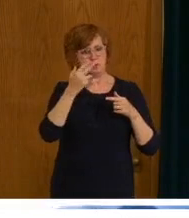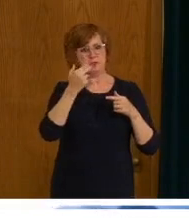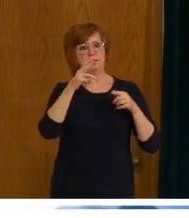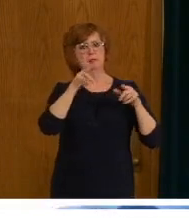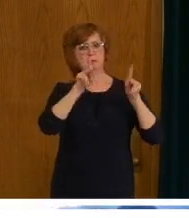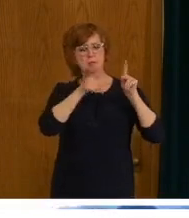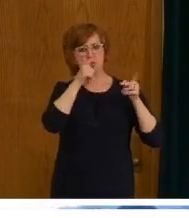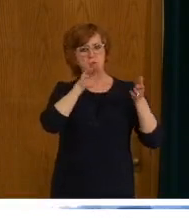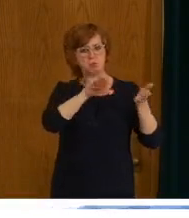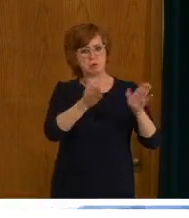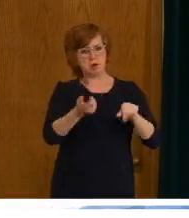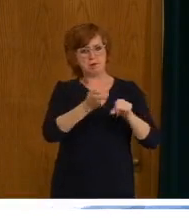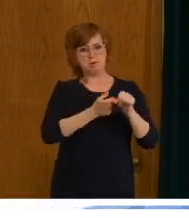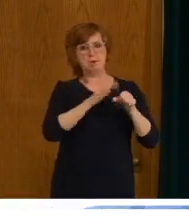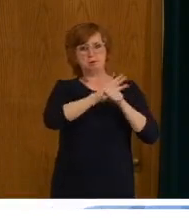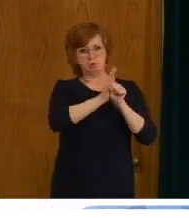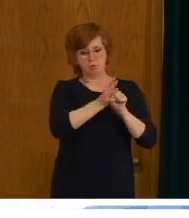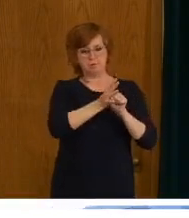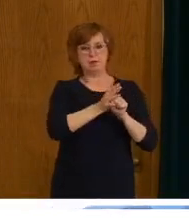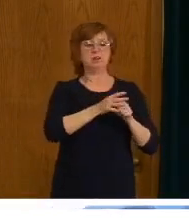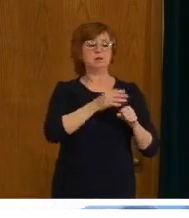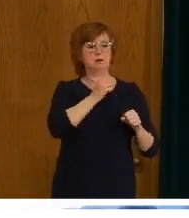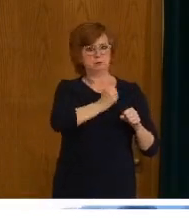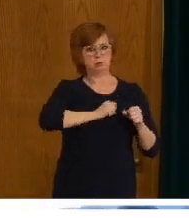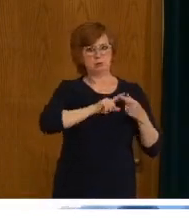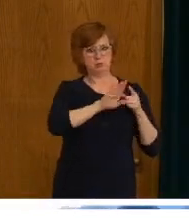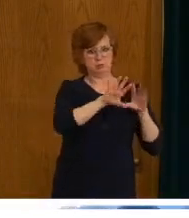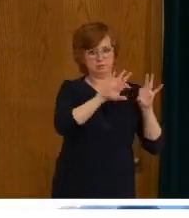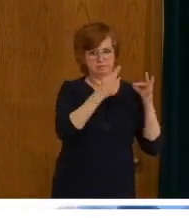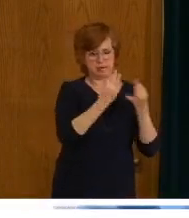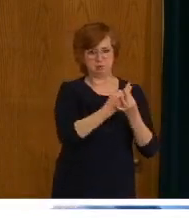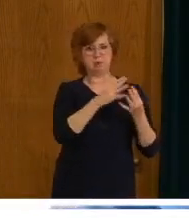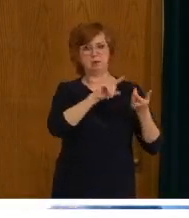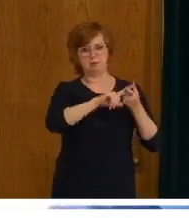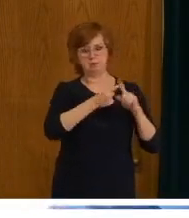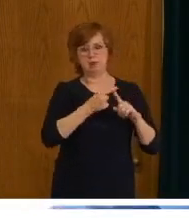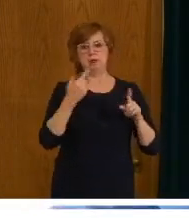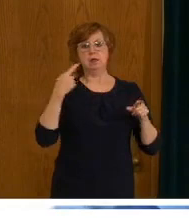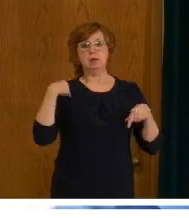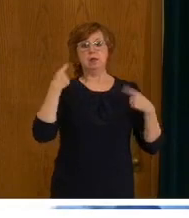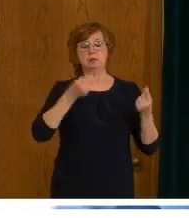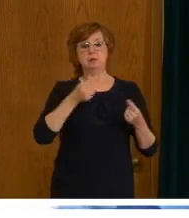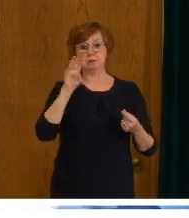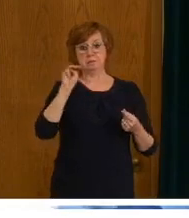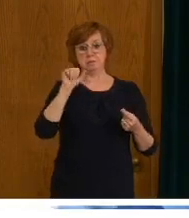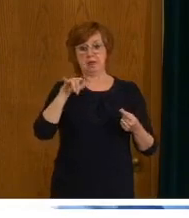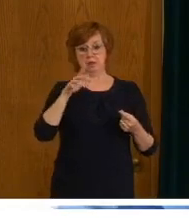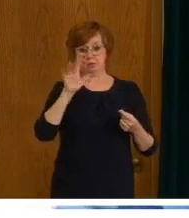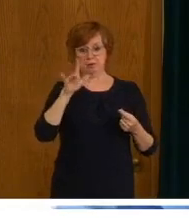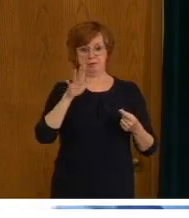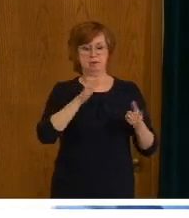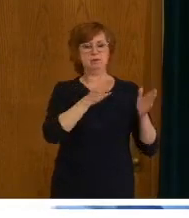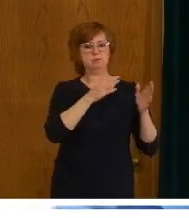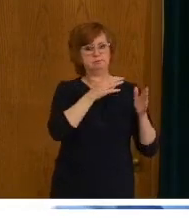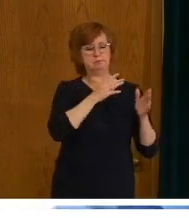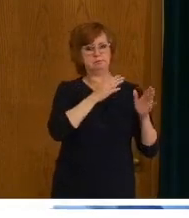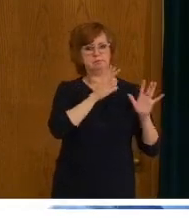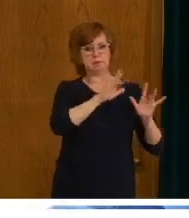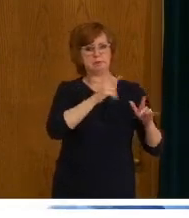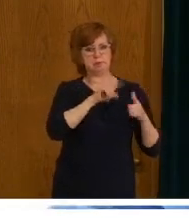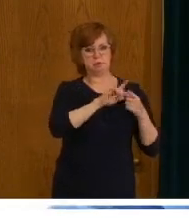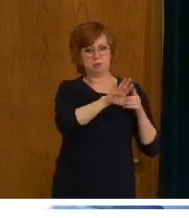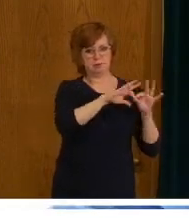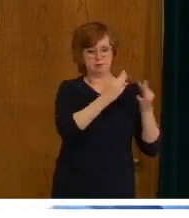passed away as a result of COVID-19 since our last briefing, May 25th. And then for today's announcement, I